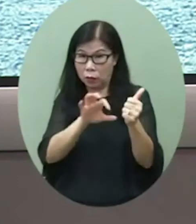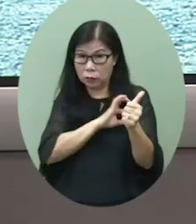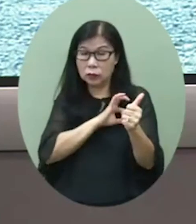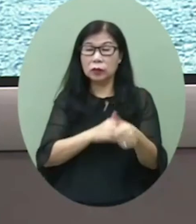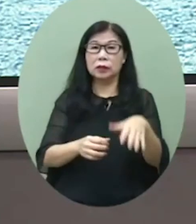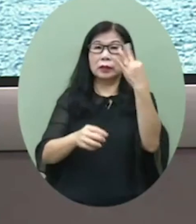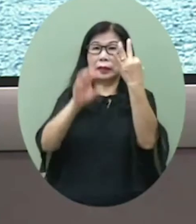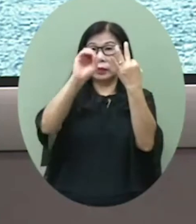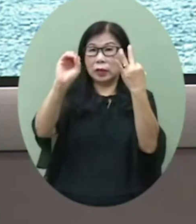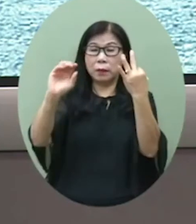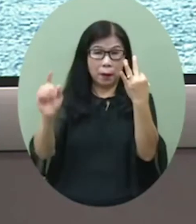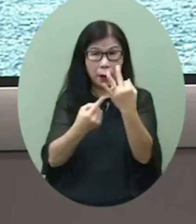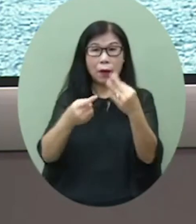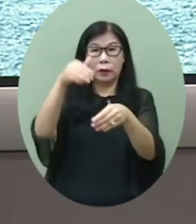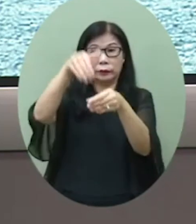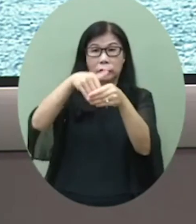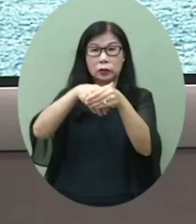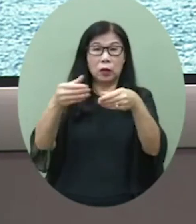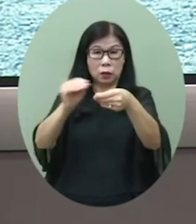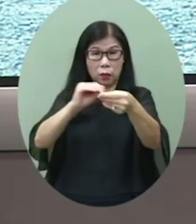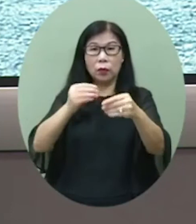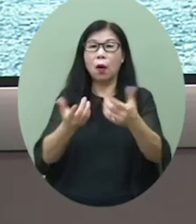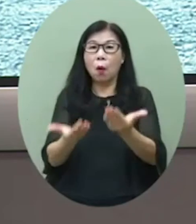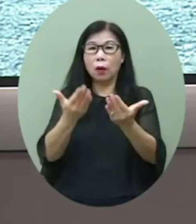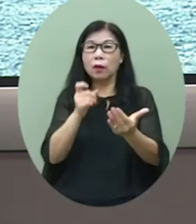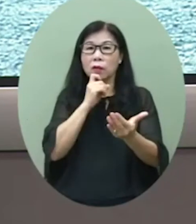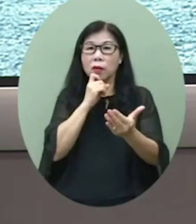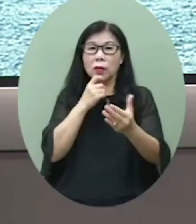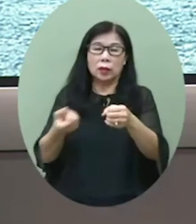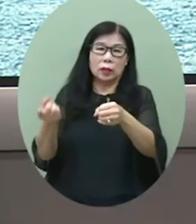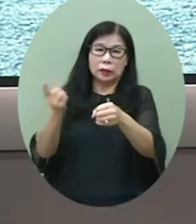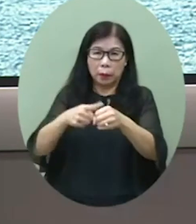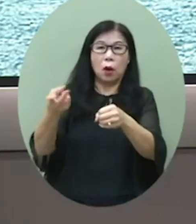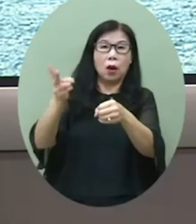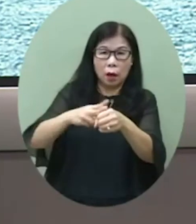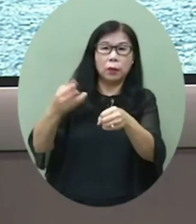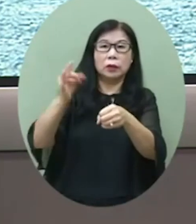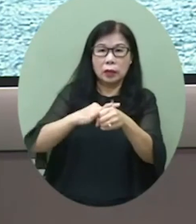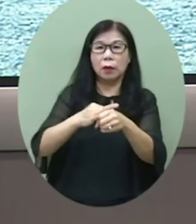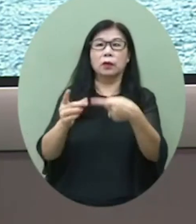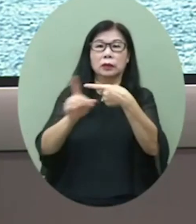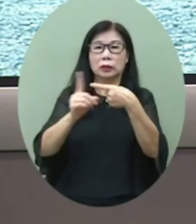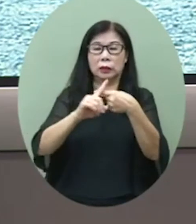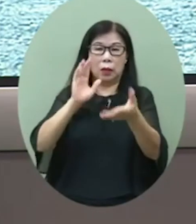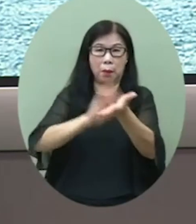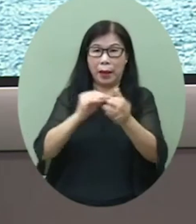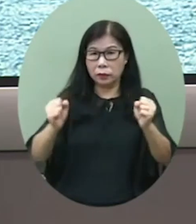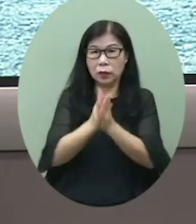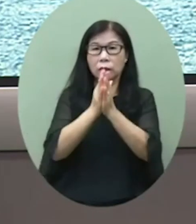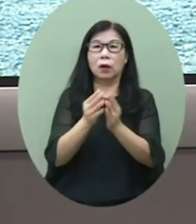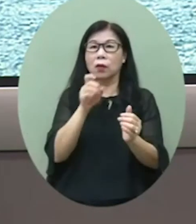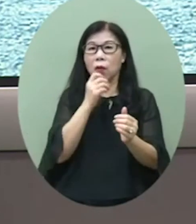it may be a risk to their health. So the EAC's conclusion is that if